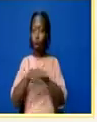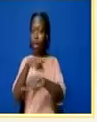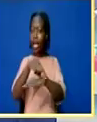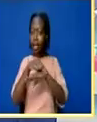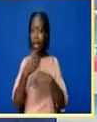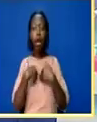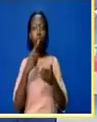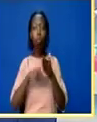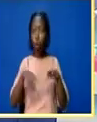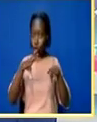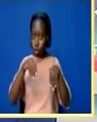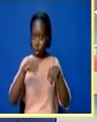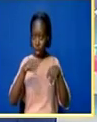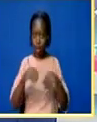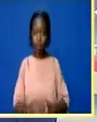Yes.